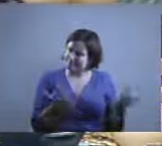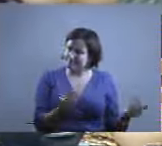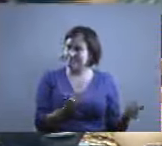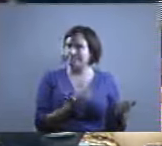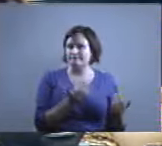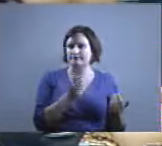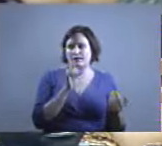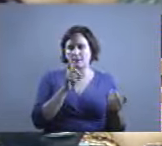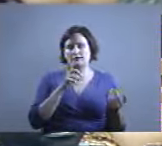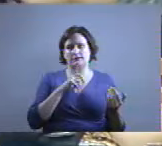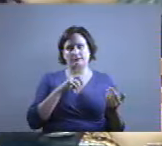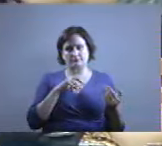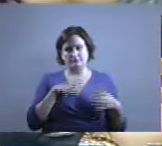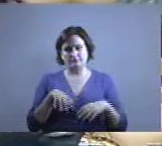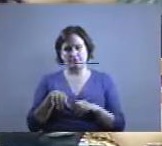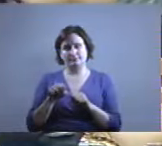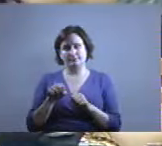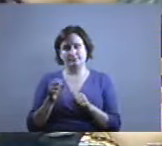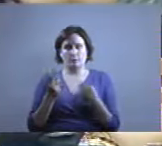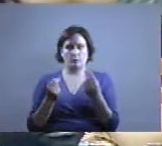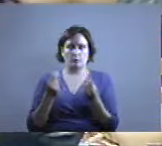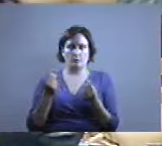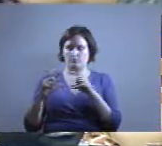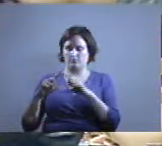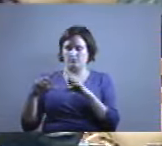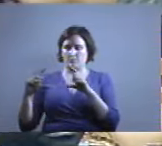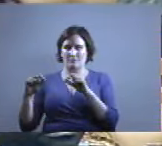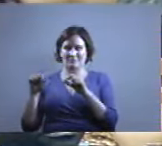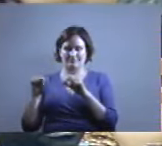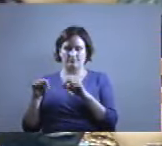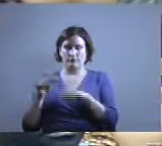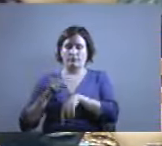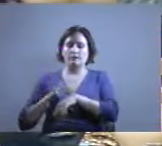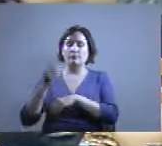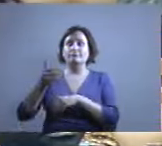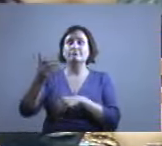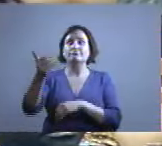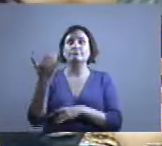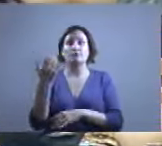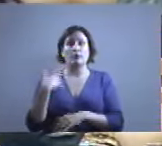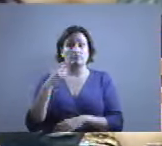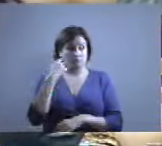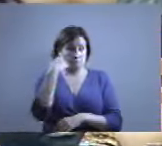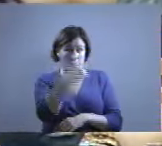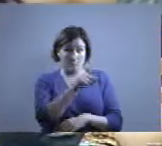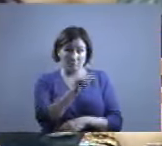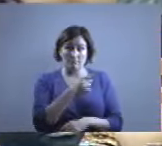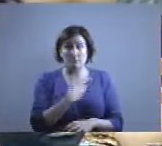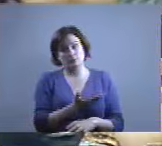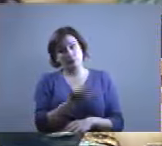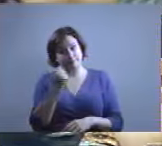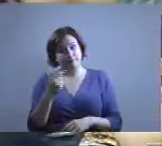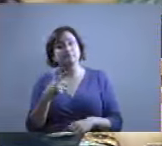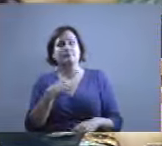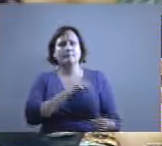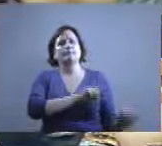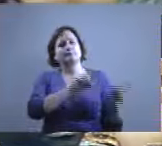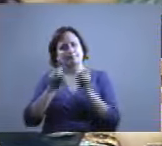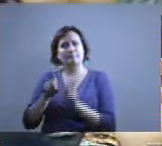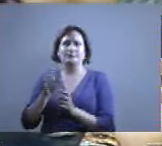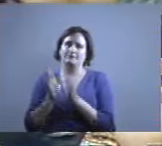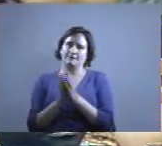up the smart card once we call on them to apply. I would like to remind the honourable member